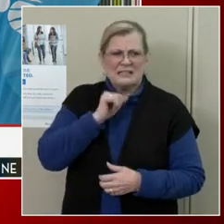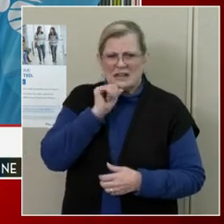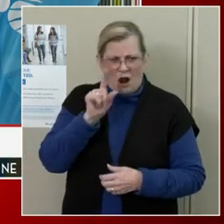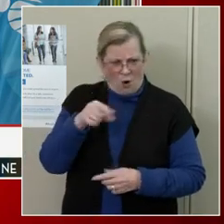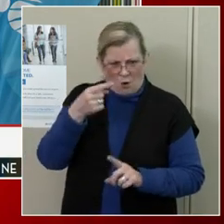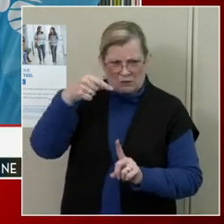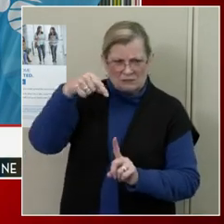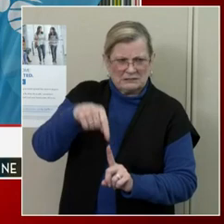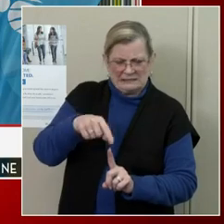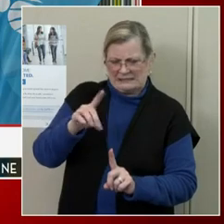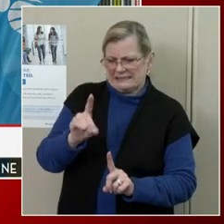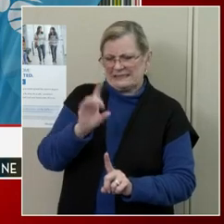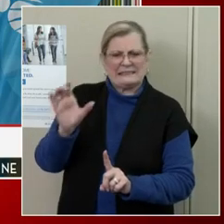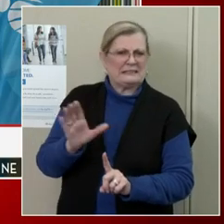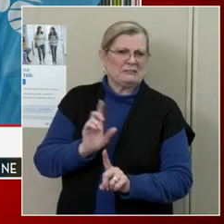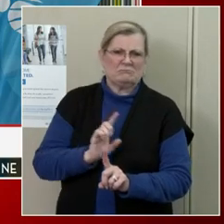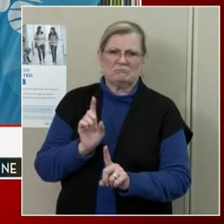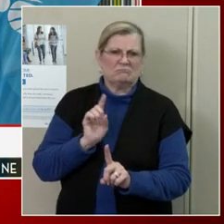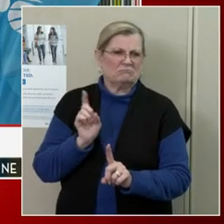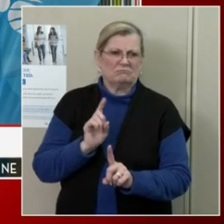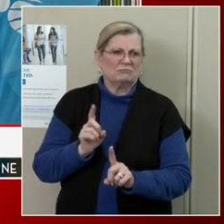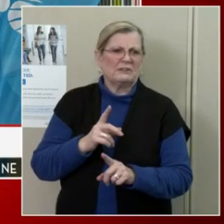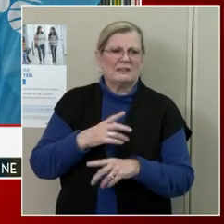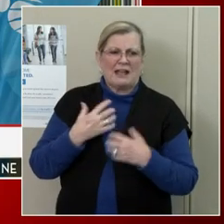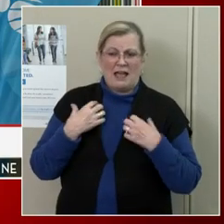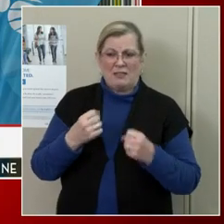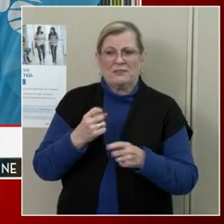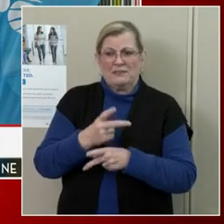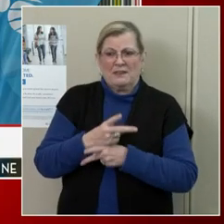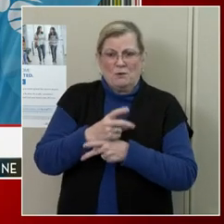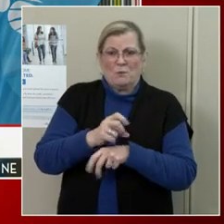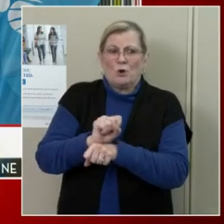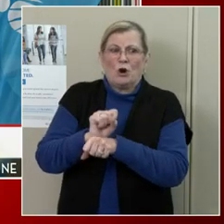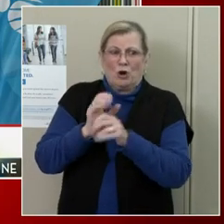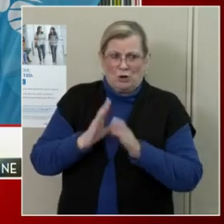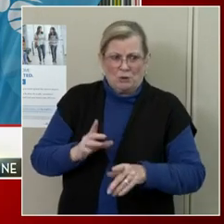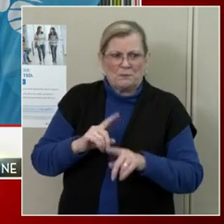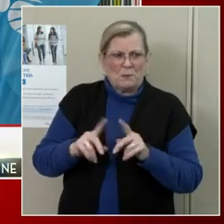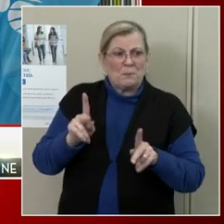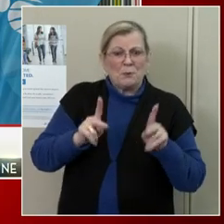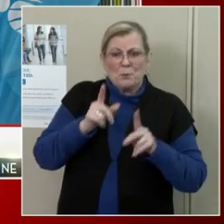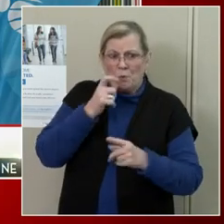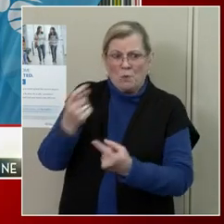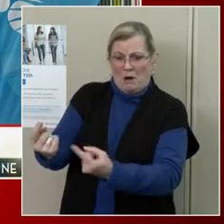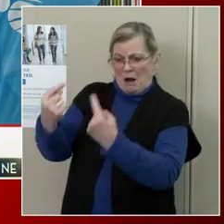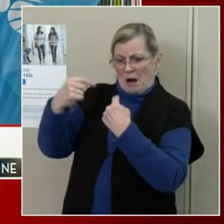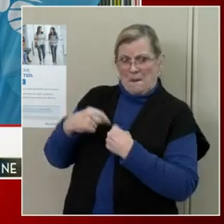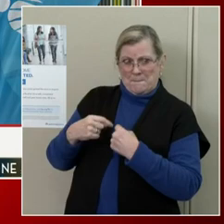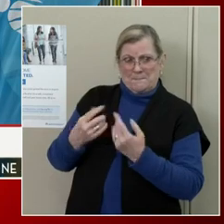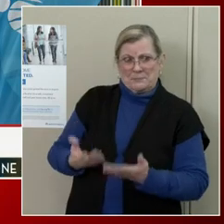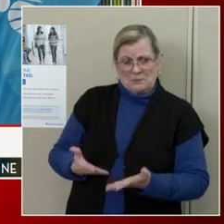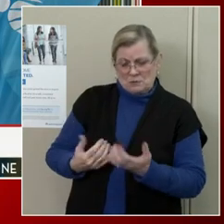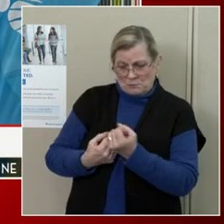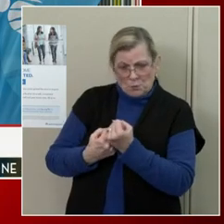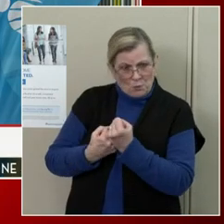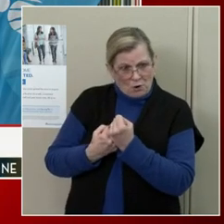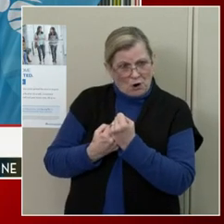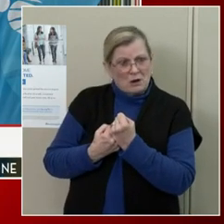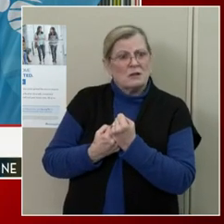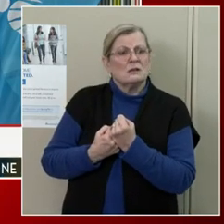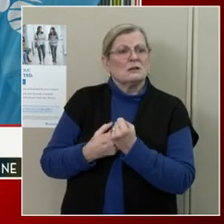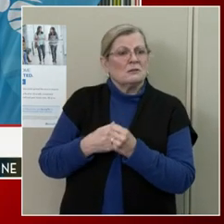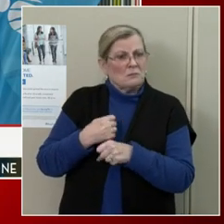workers, but everybody who comes to our city to support healthcare. And we're very grateful to them for